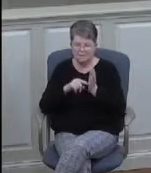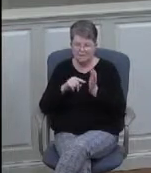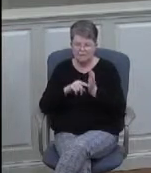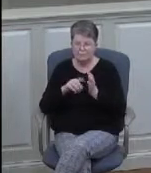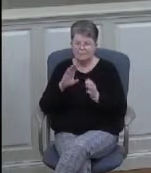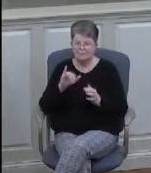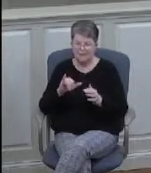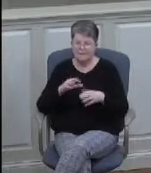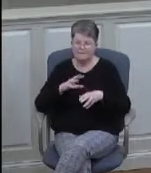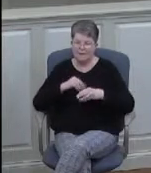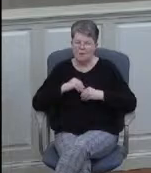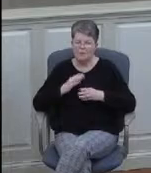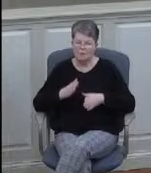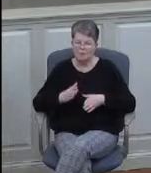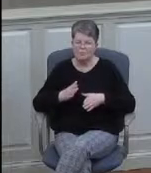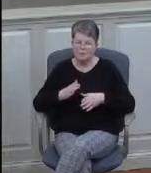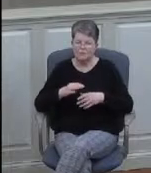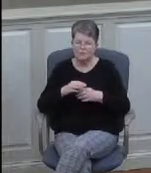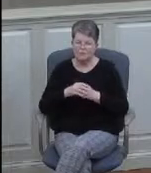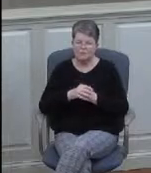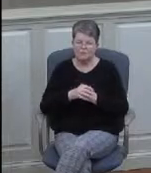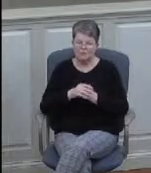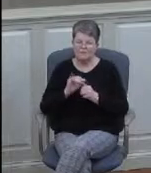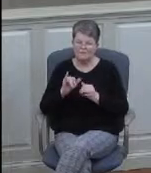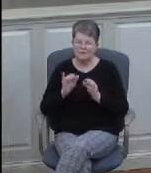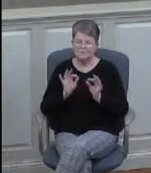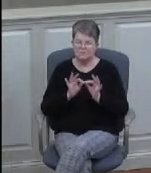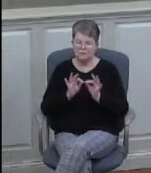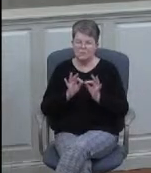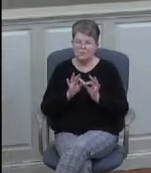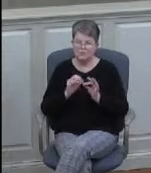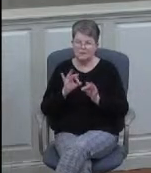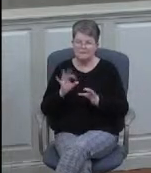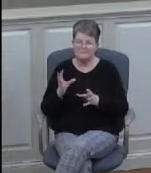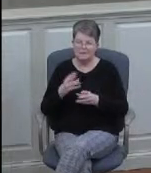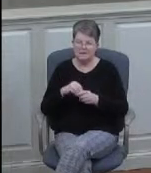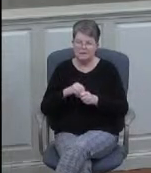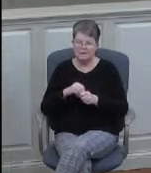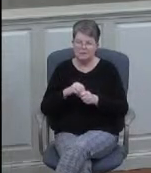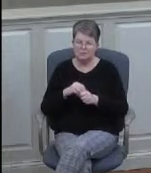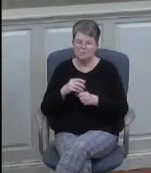So that was certainly worthy of inclusion.